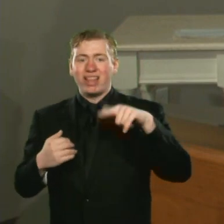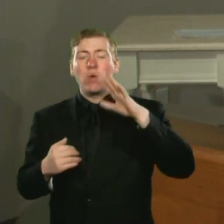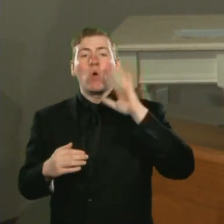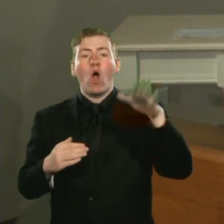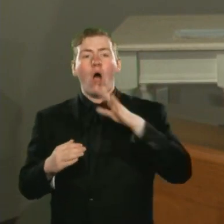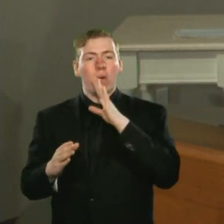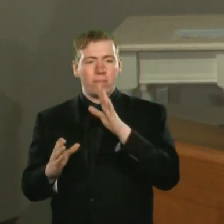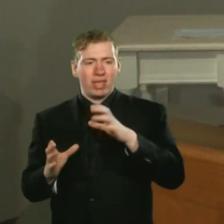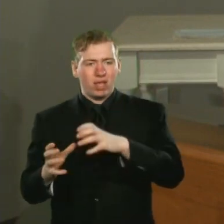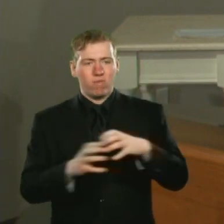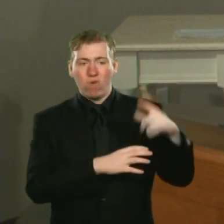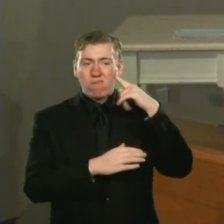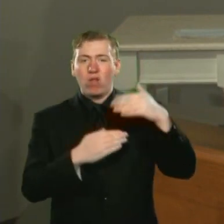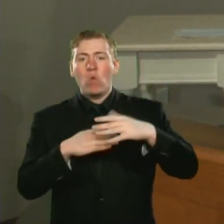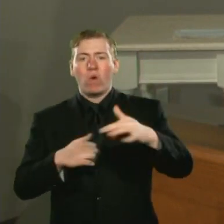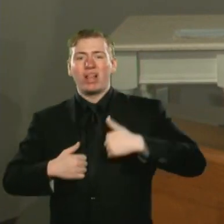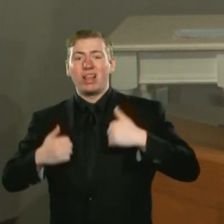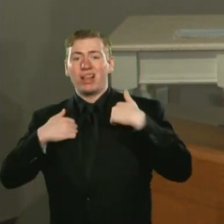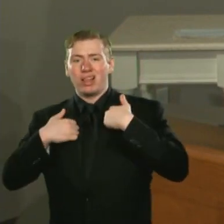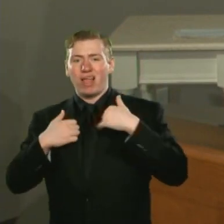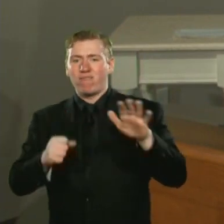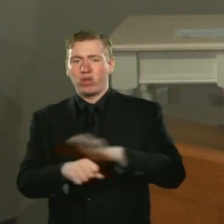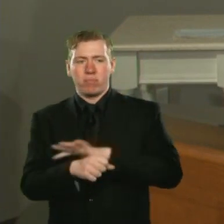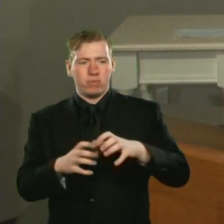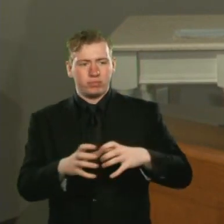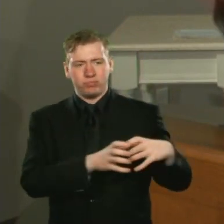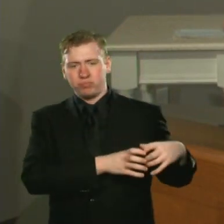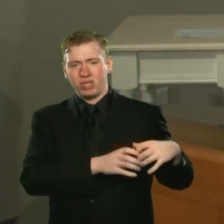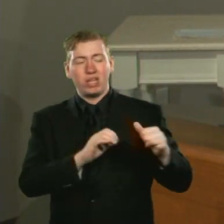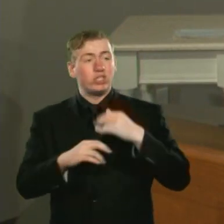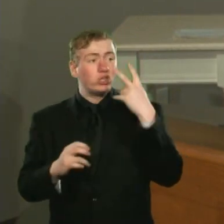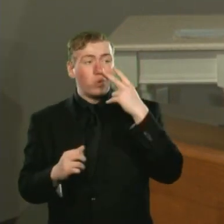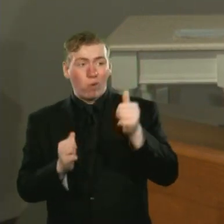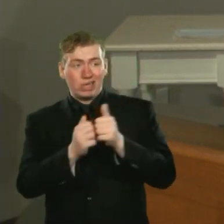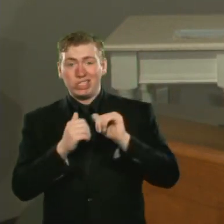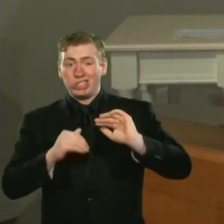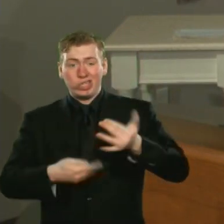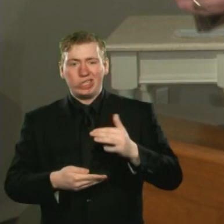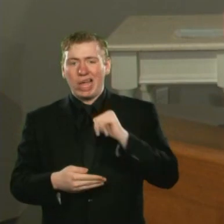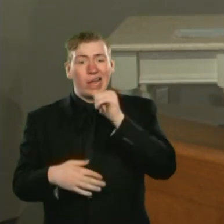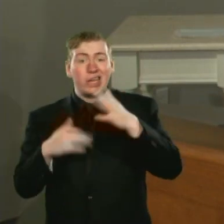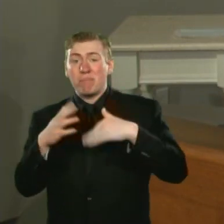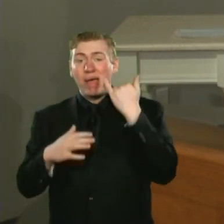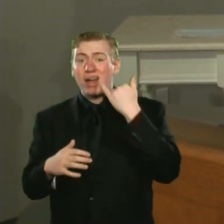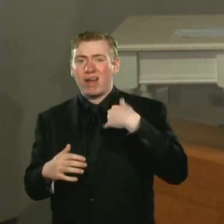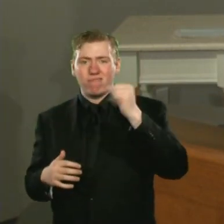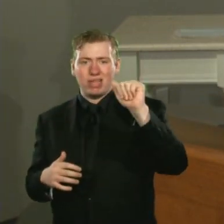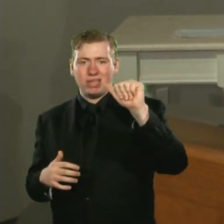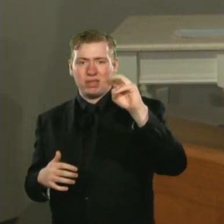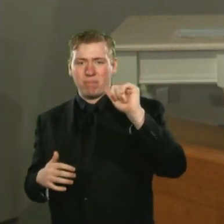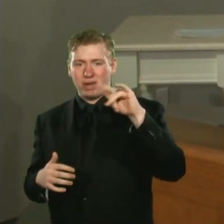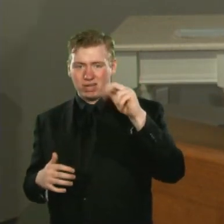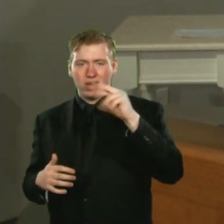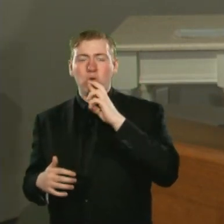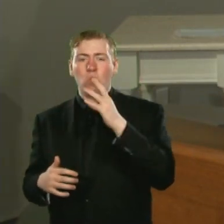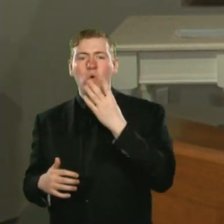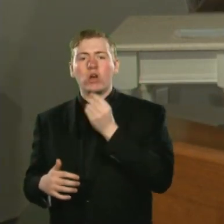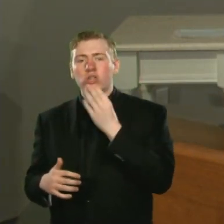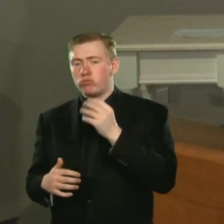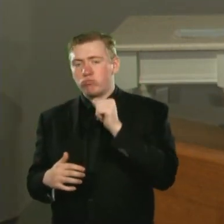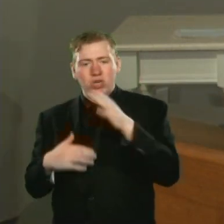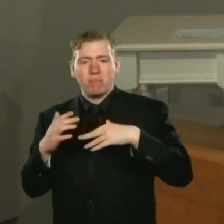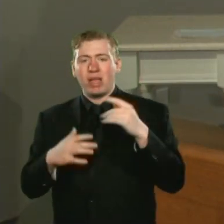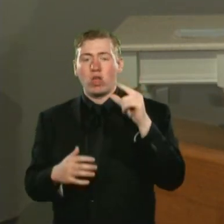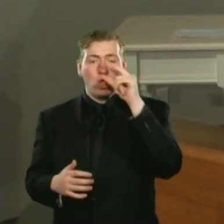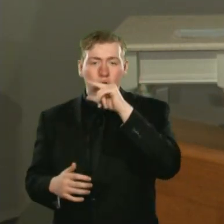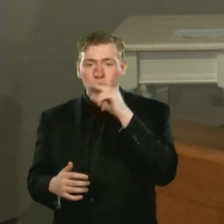exiled the rest of their life. They're going to be isolated. They're just going to watch each other die. It didn't matter if they were Samaritan or Jew. It didn't matter if they were